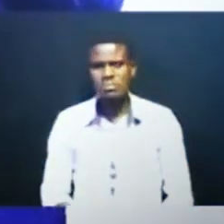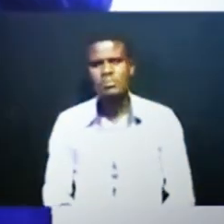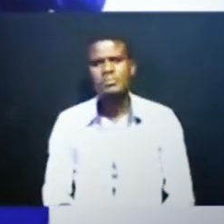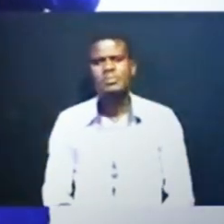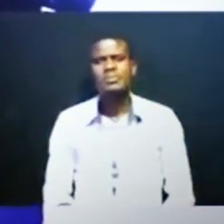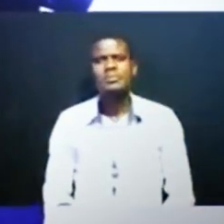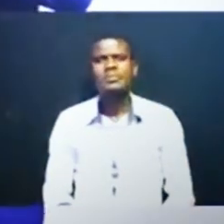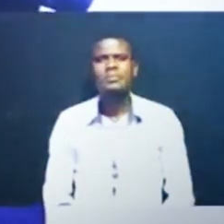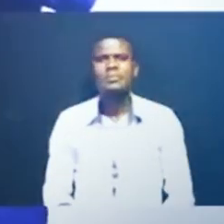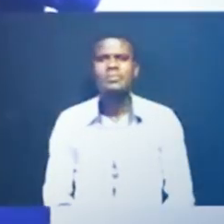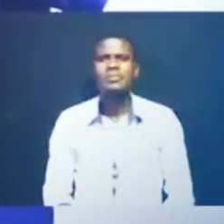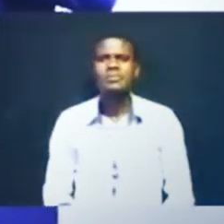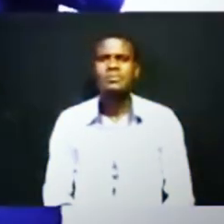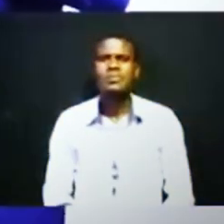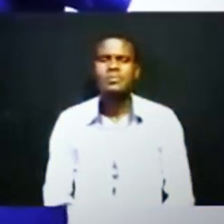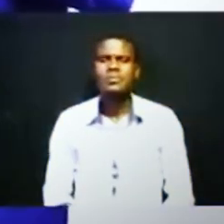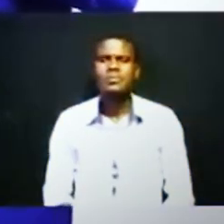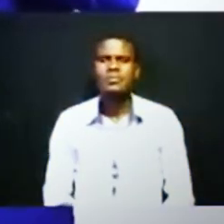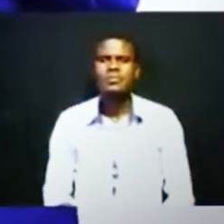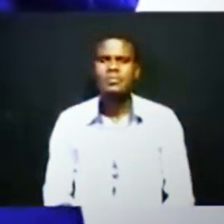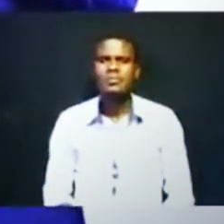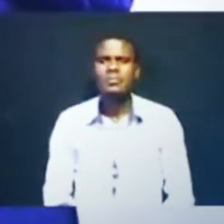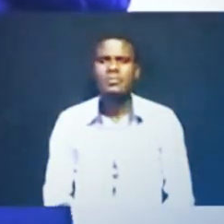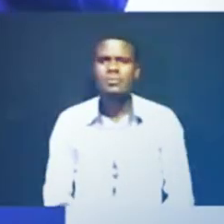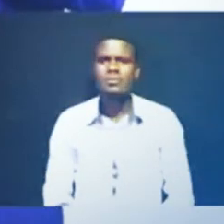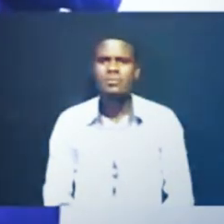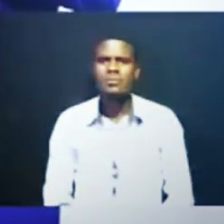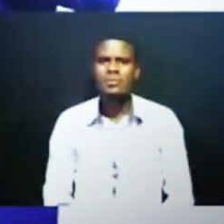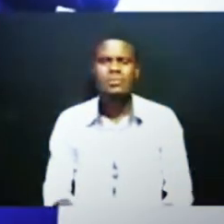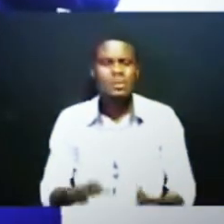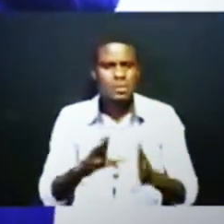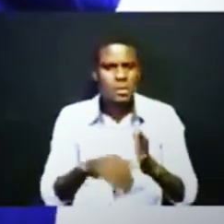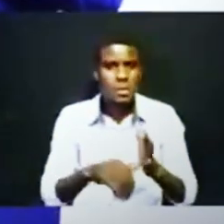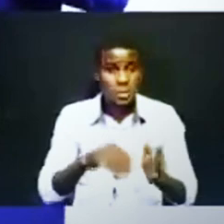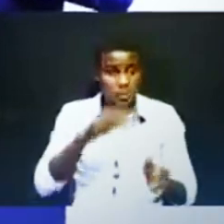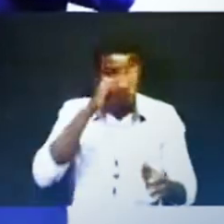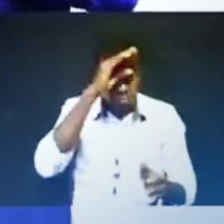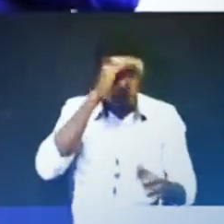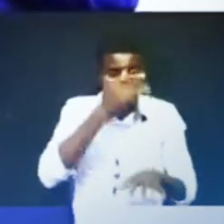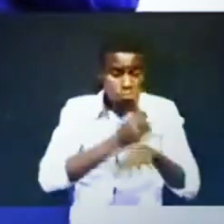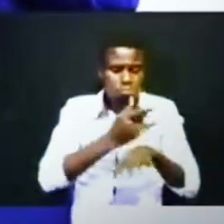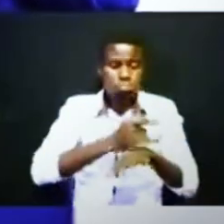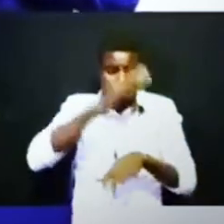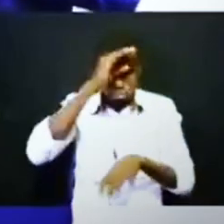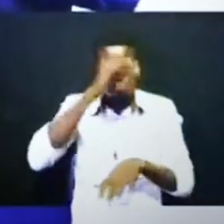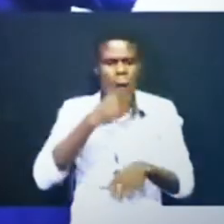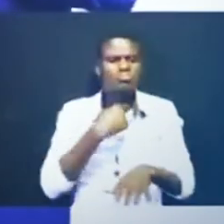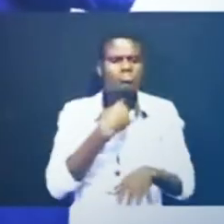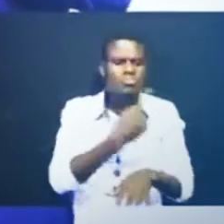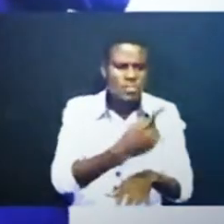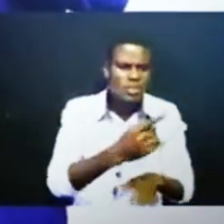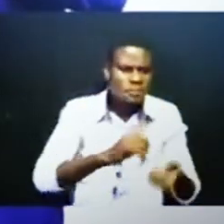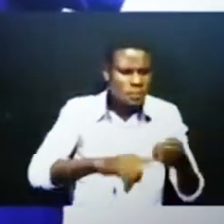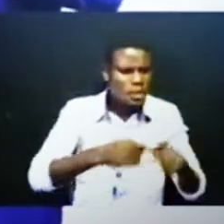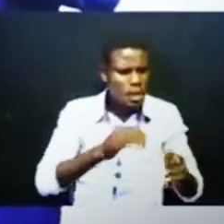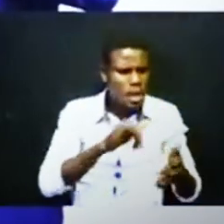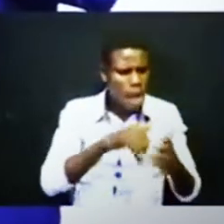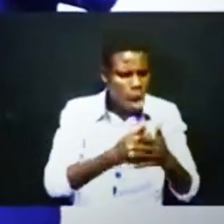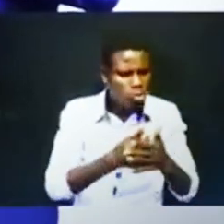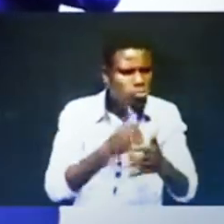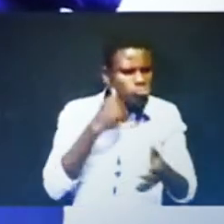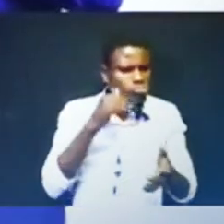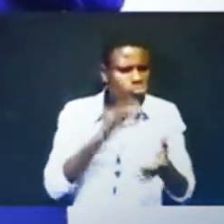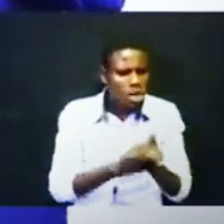Then he tells the friend how the wife's been treating him nowadays. And the friend said, "Hey, are you